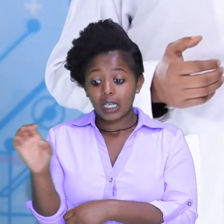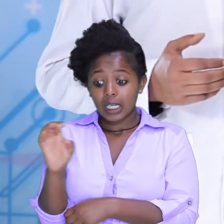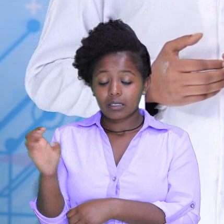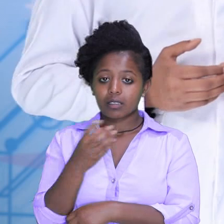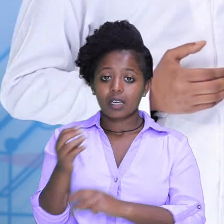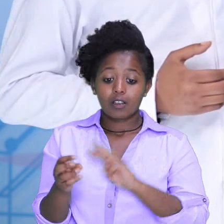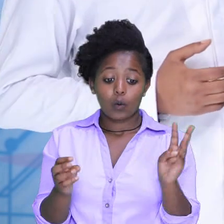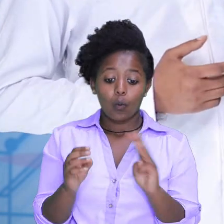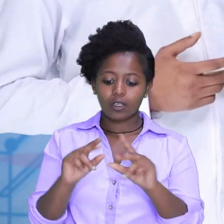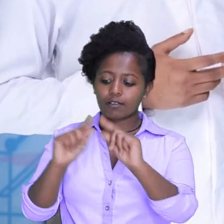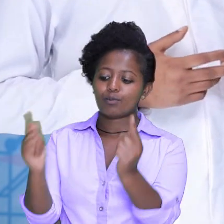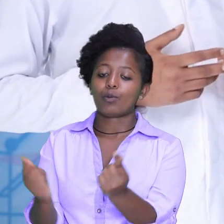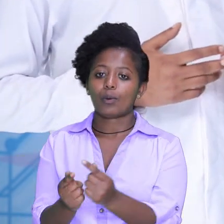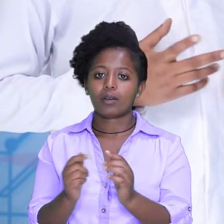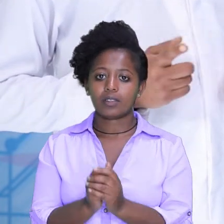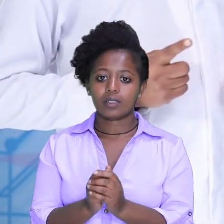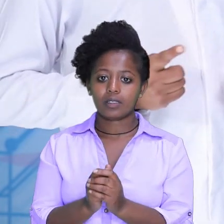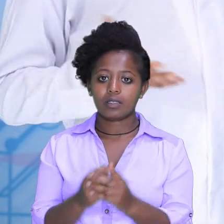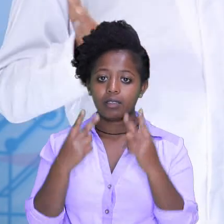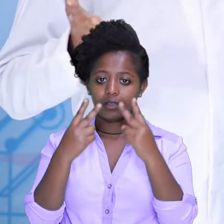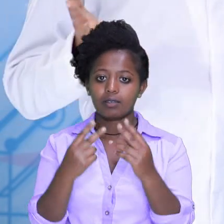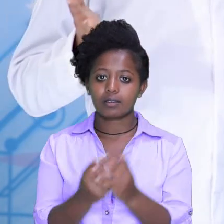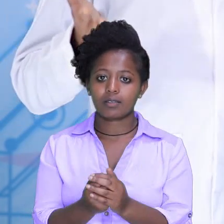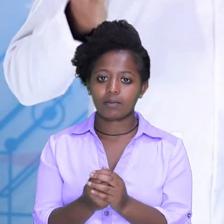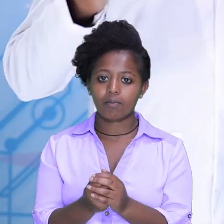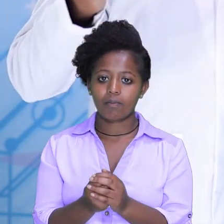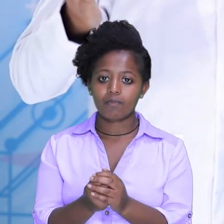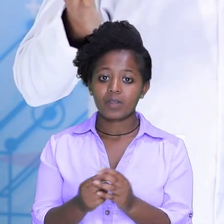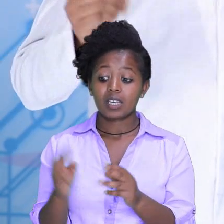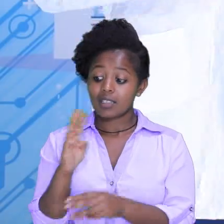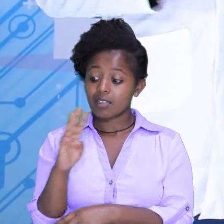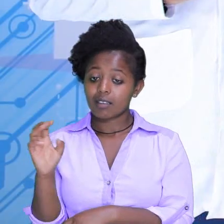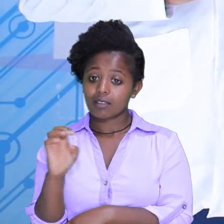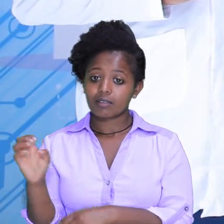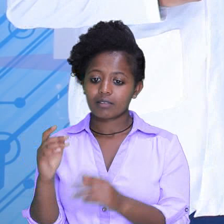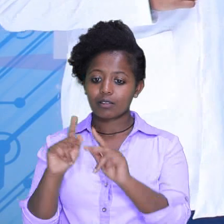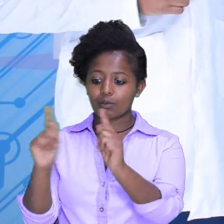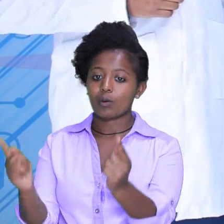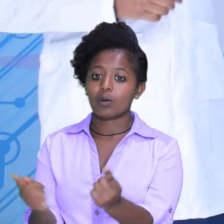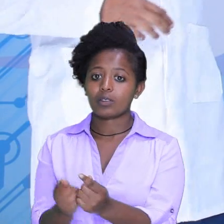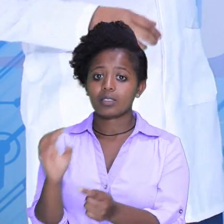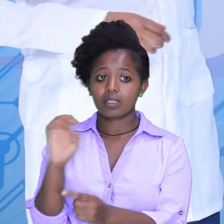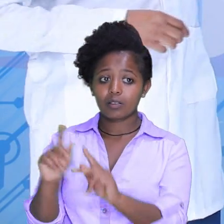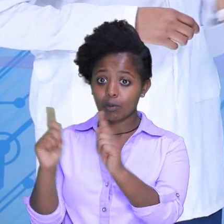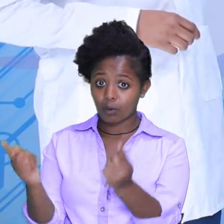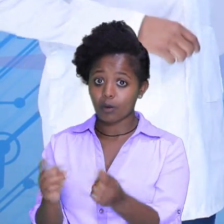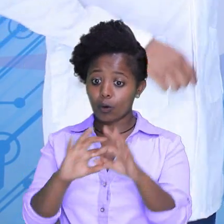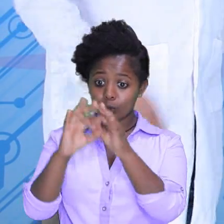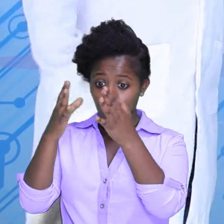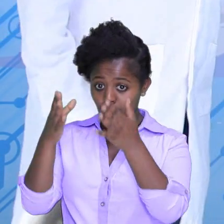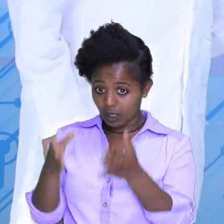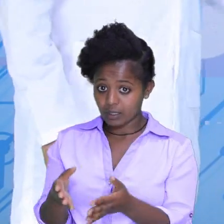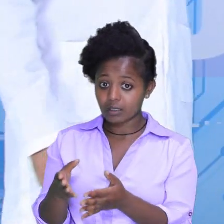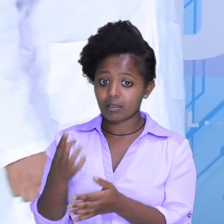and West Bloc. Let us see the East Bloc. The East Bloc or Socialist Communist